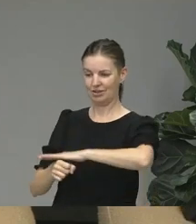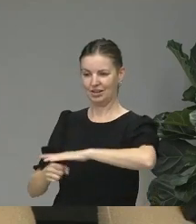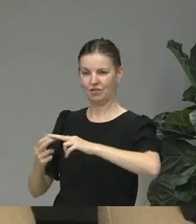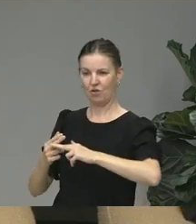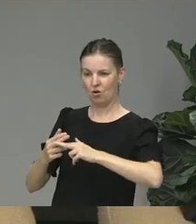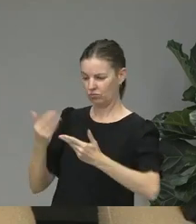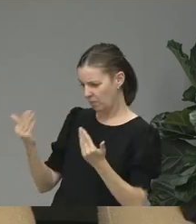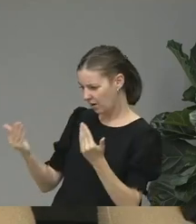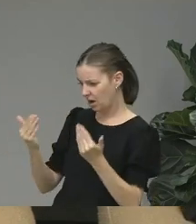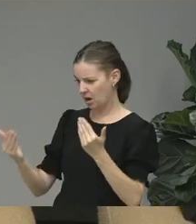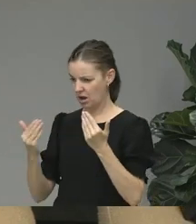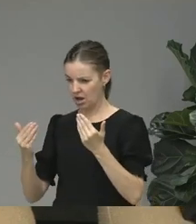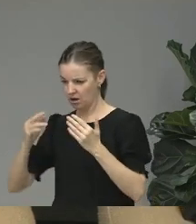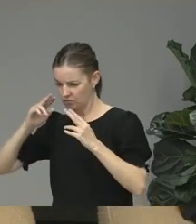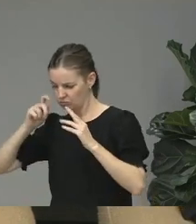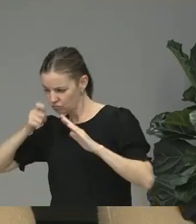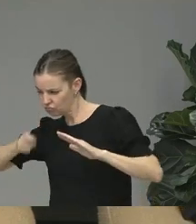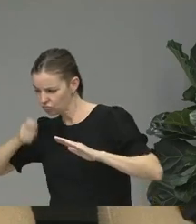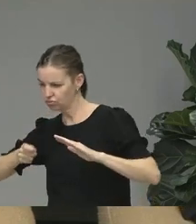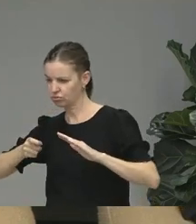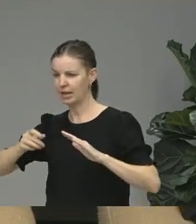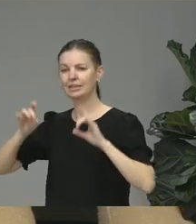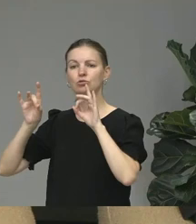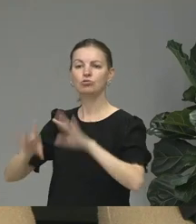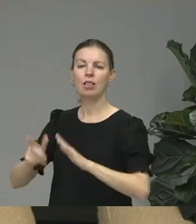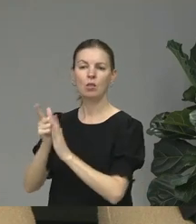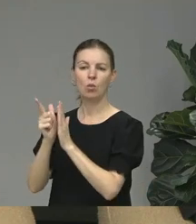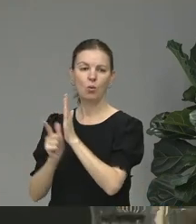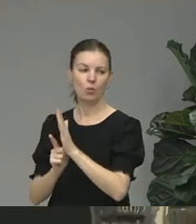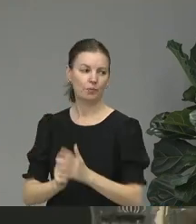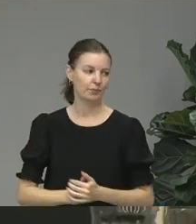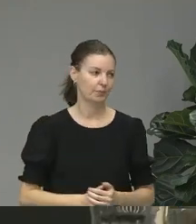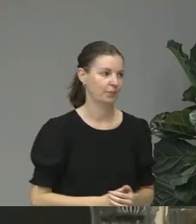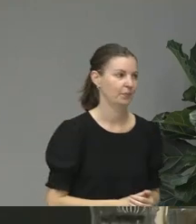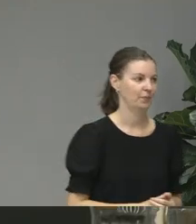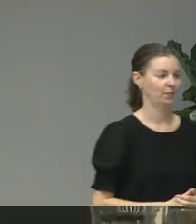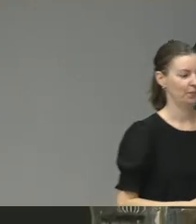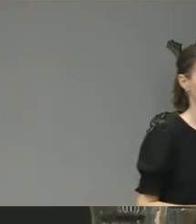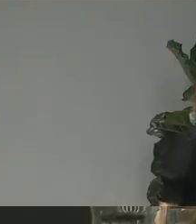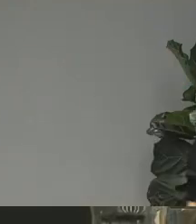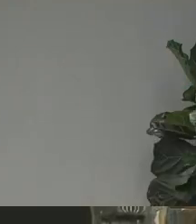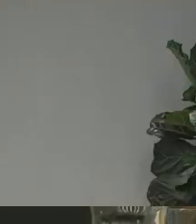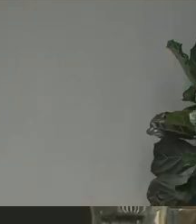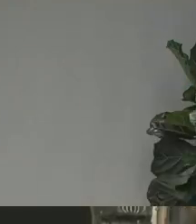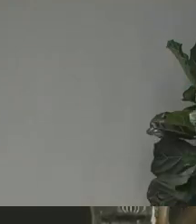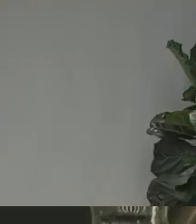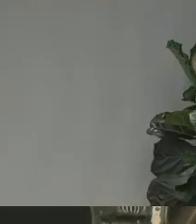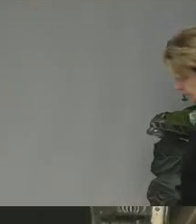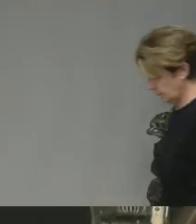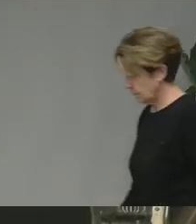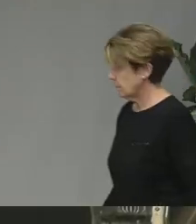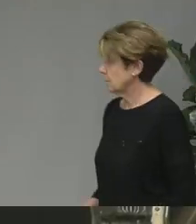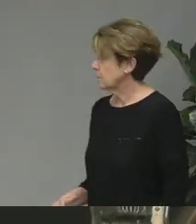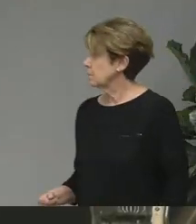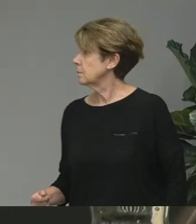conducted, bedrock of rights as Australian law. Thank you. Terry, you're a member of the